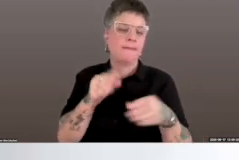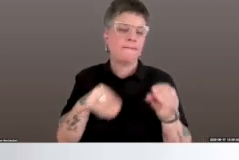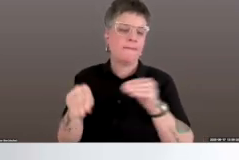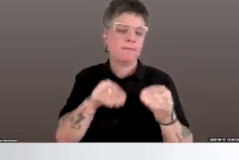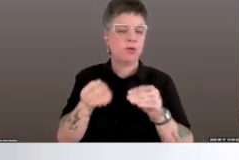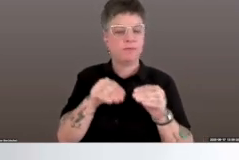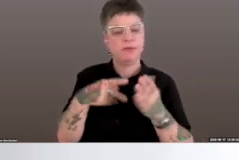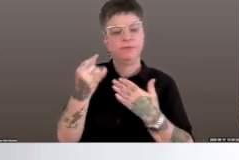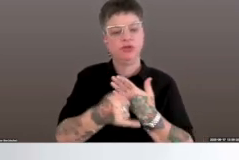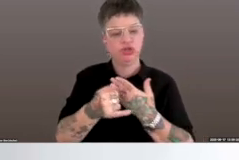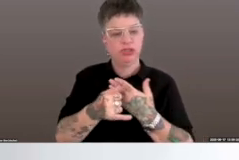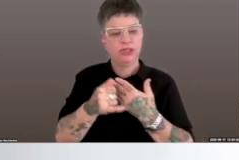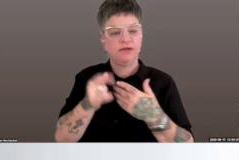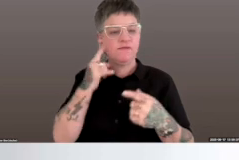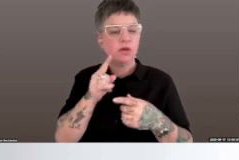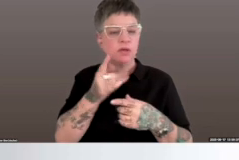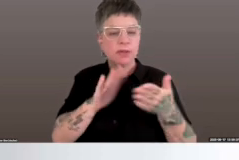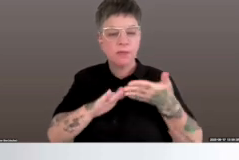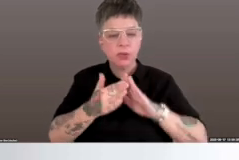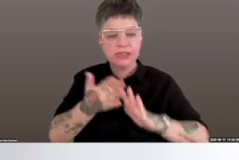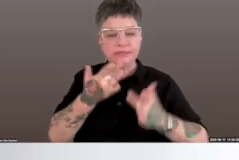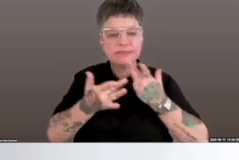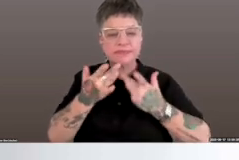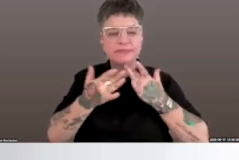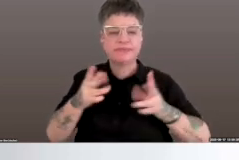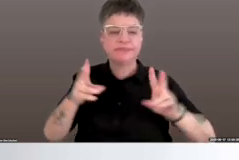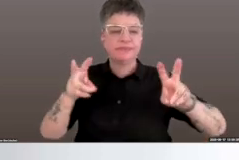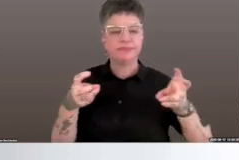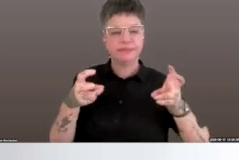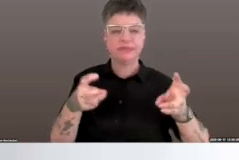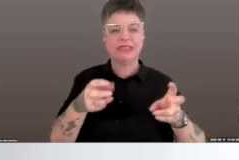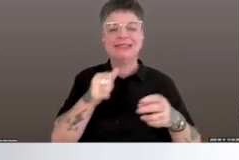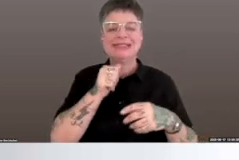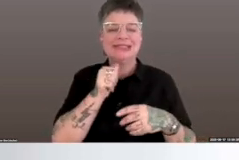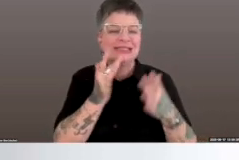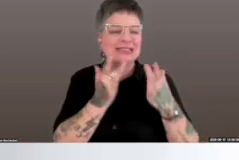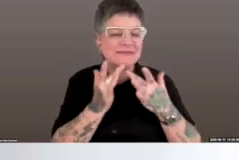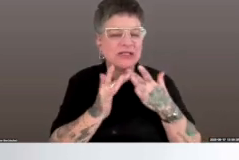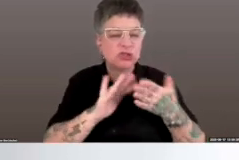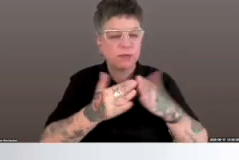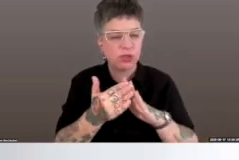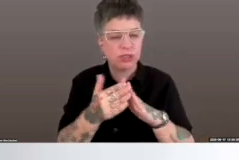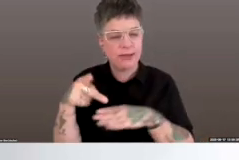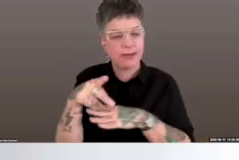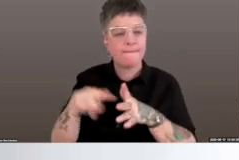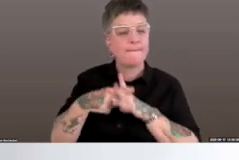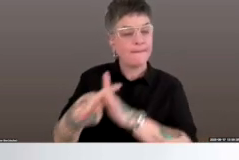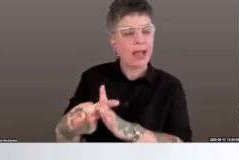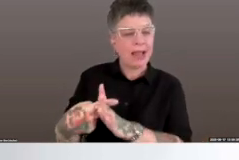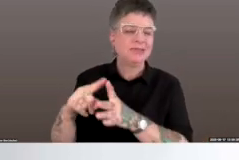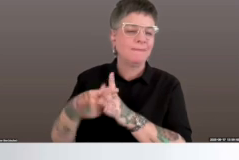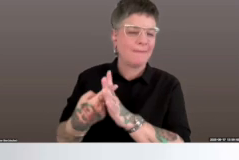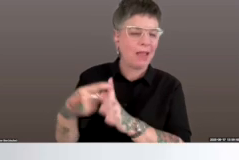Disadvantaged Communities Pilot Project, which will be referred to as Disadvantaged Communities Pilots, or simply pilots for the remainder of this